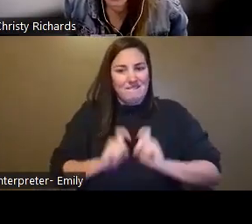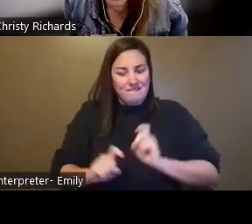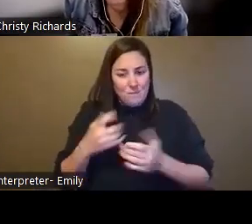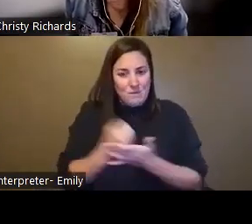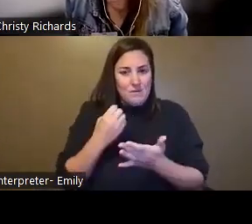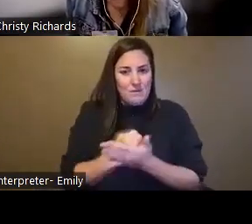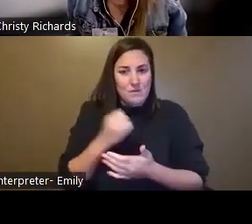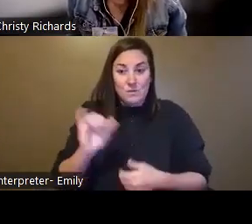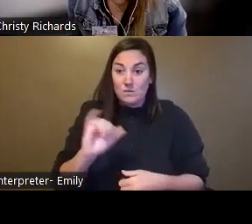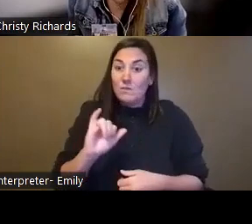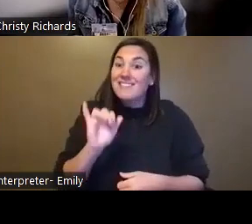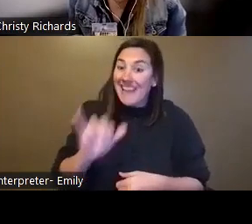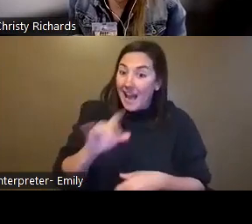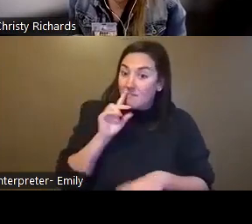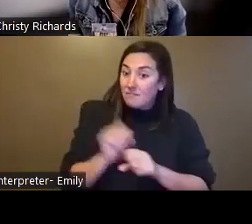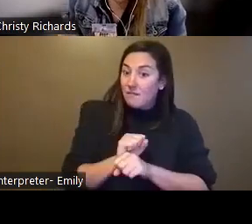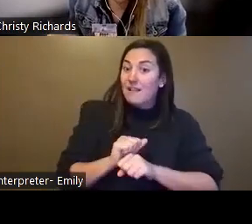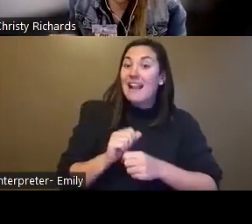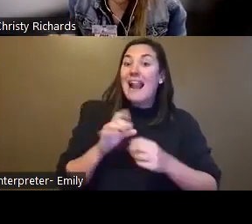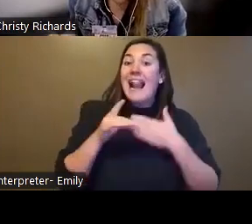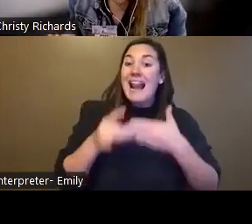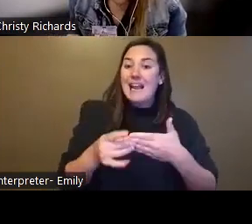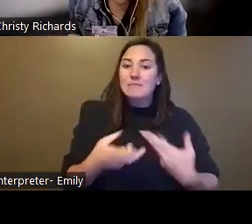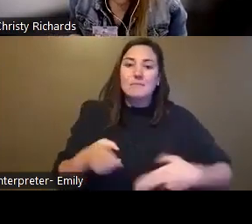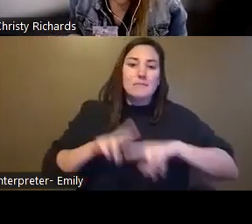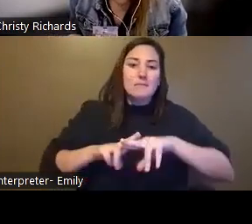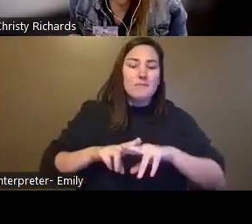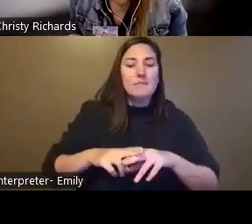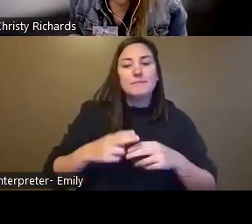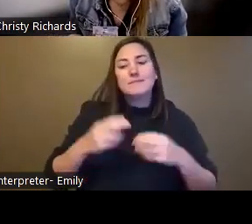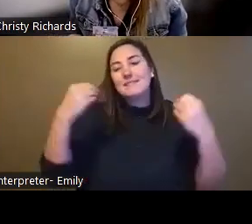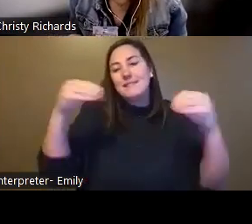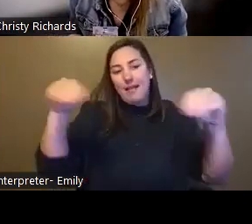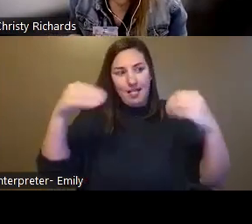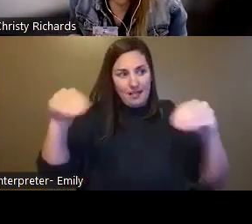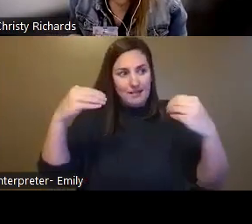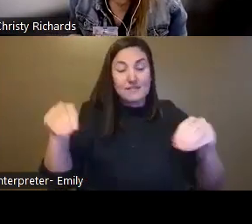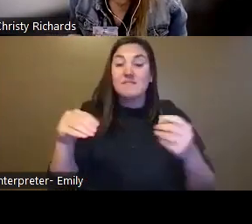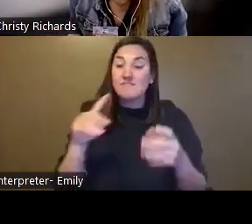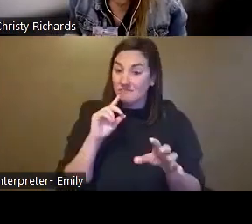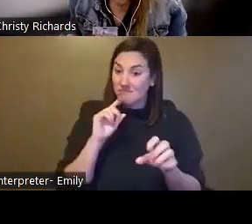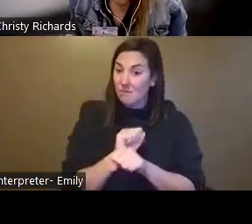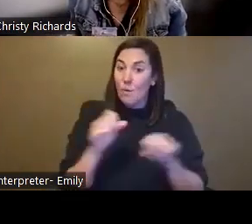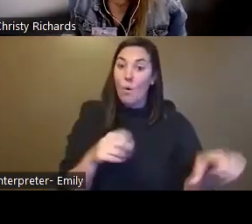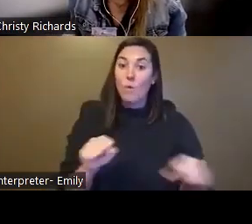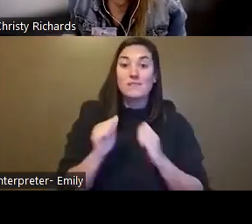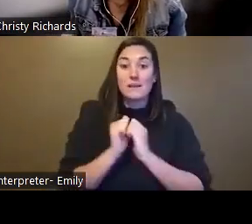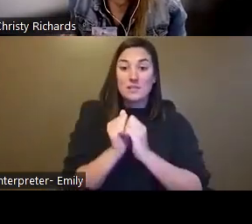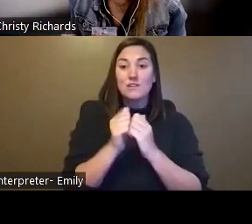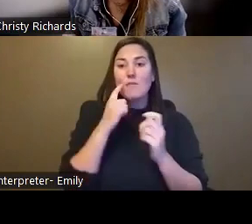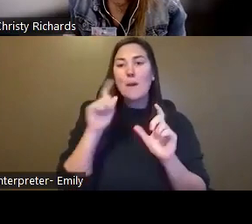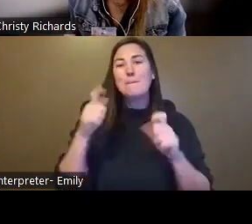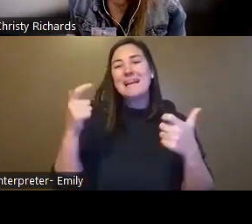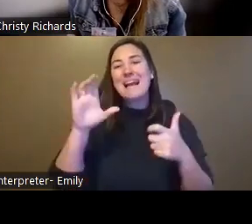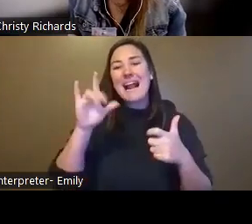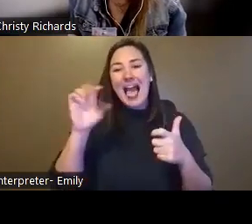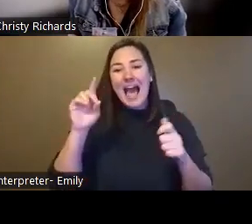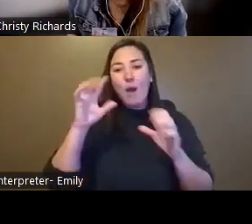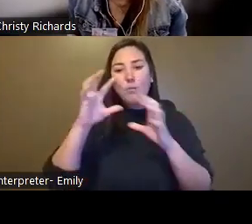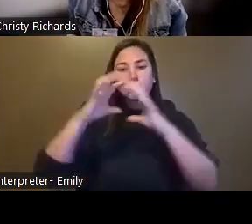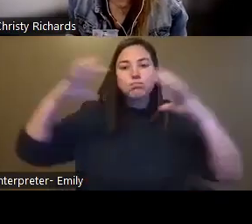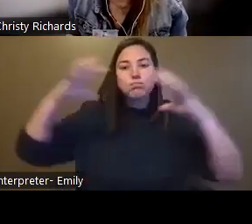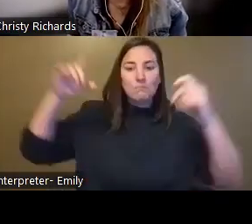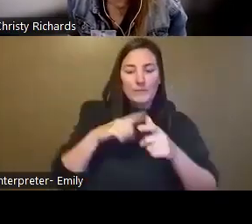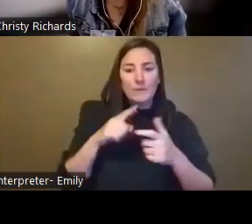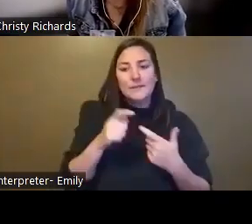increase sales. So they had competitions both in person that you see here, and they had them online for the biggest vape cloud, the different shapes of vape cloud,